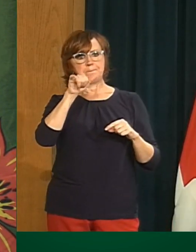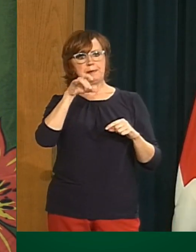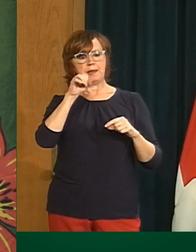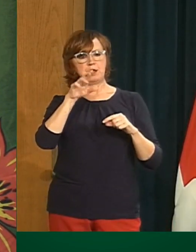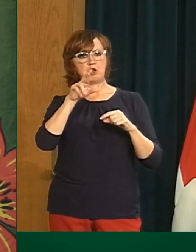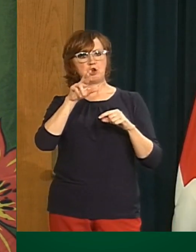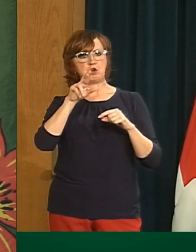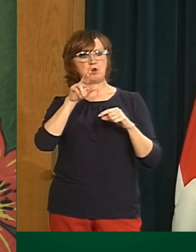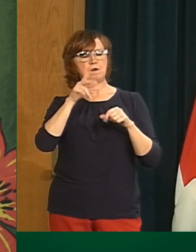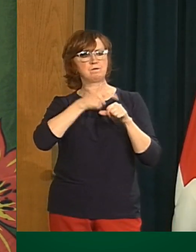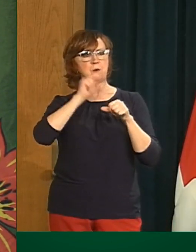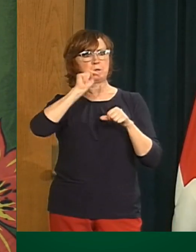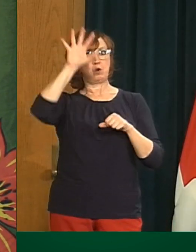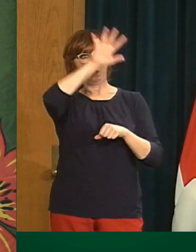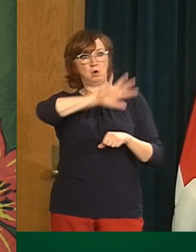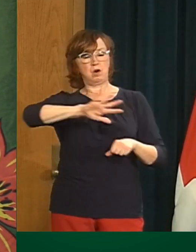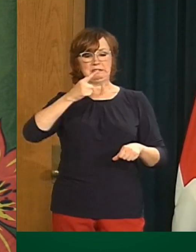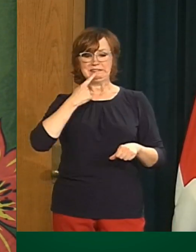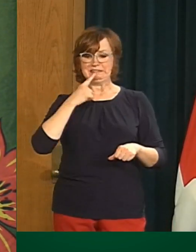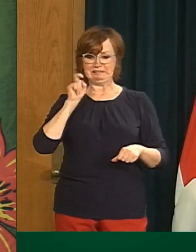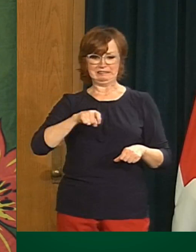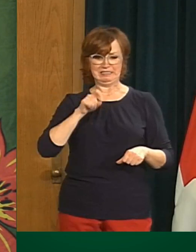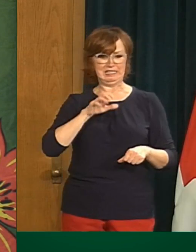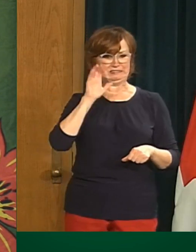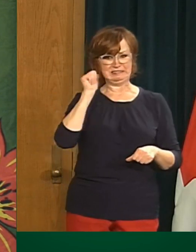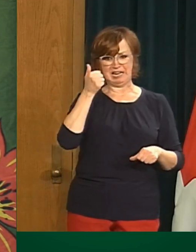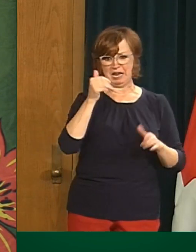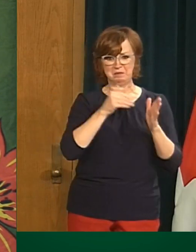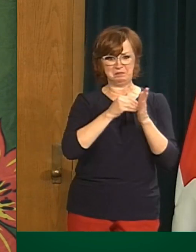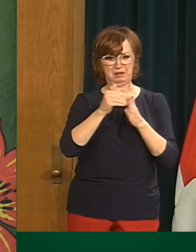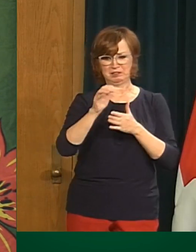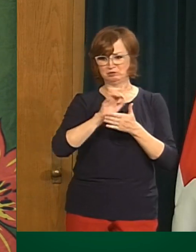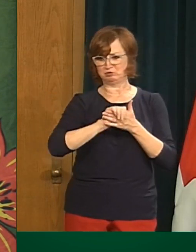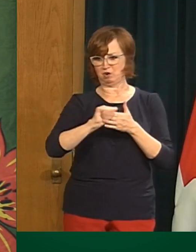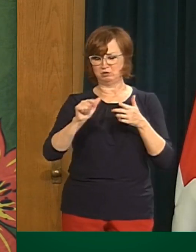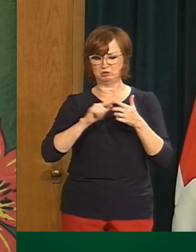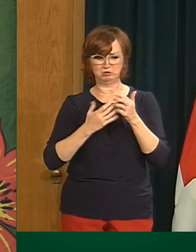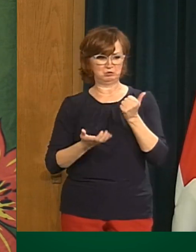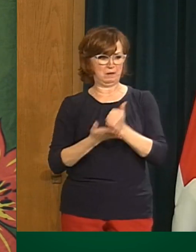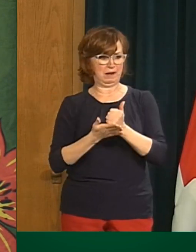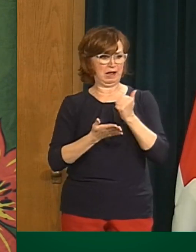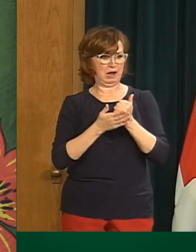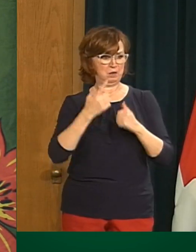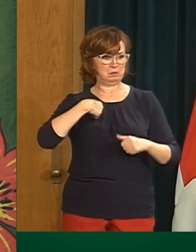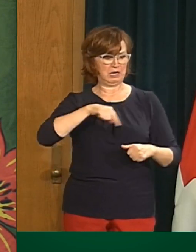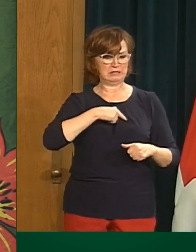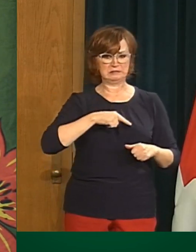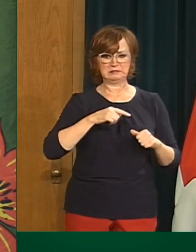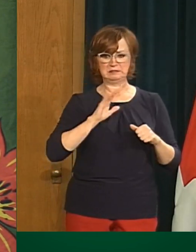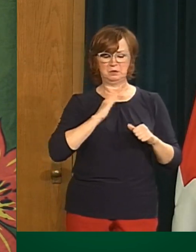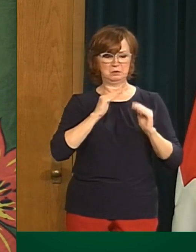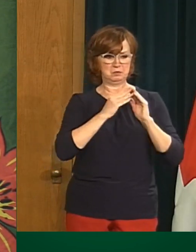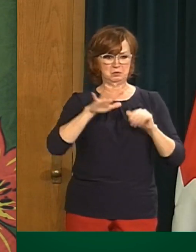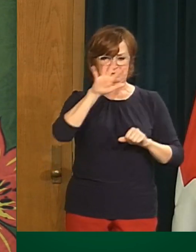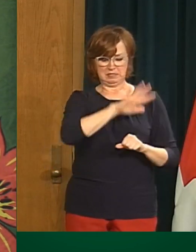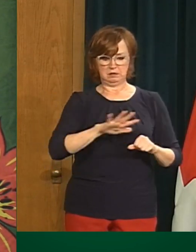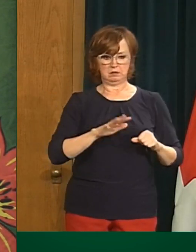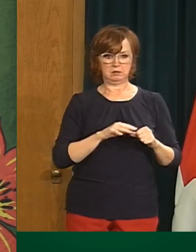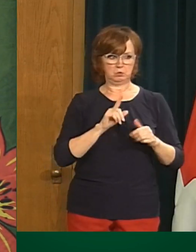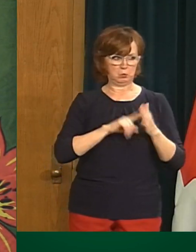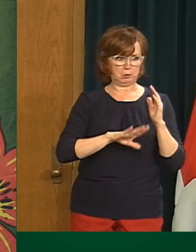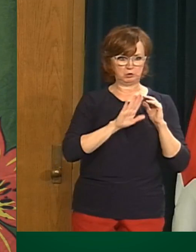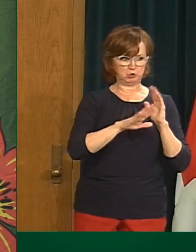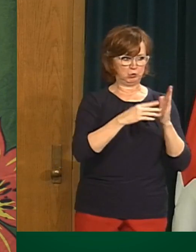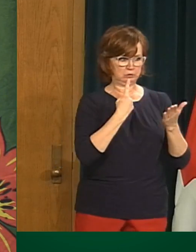money just to help provide some level of relief to their constituents. What discussions are in the works, or how are you going to try